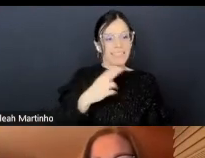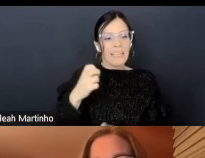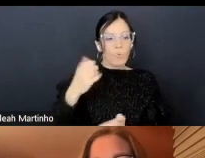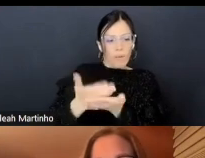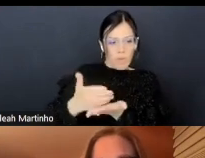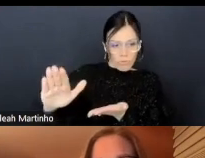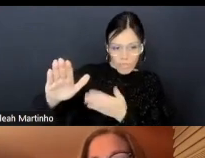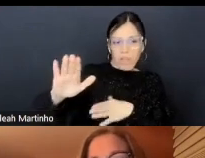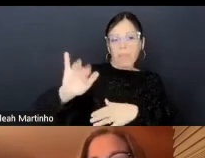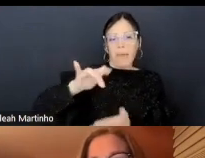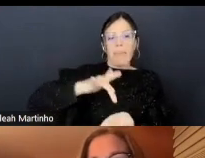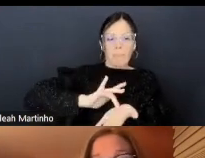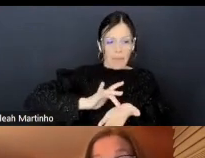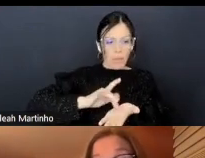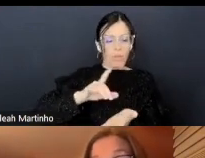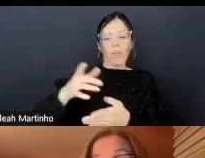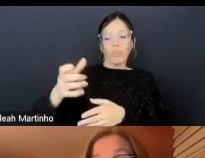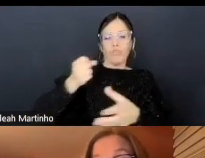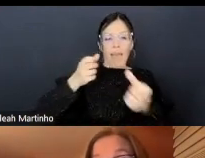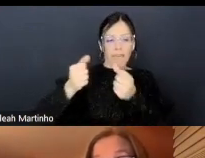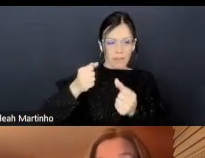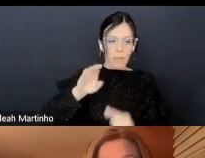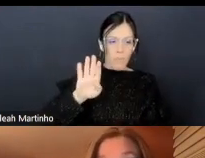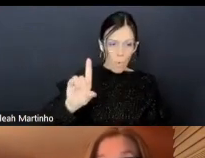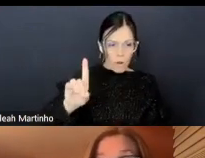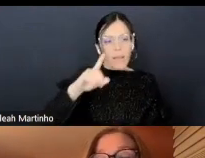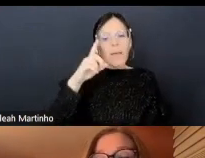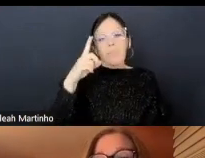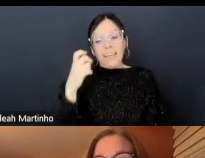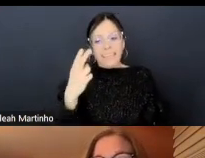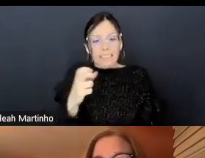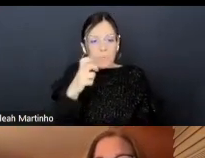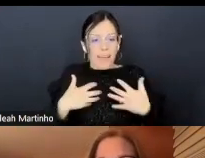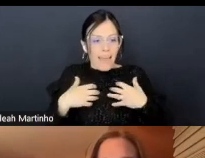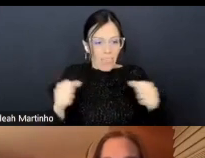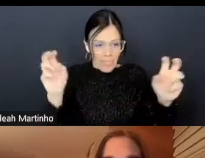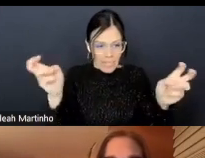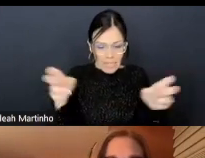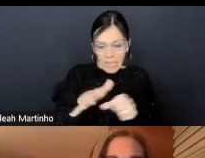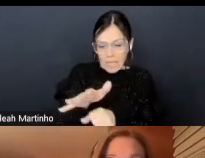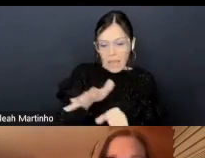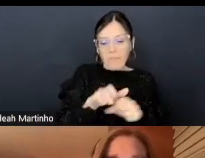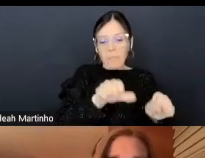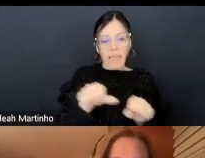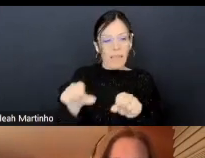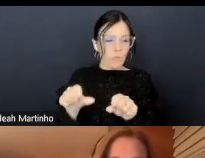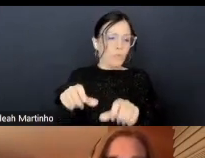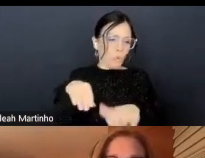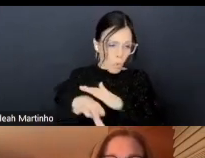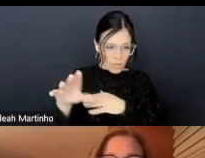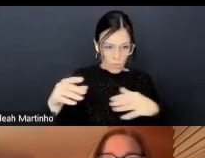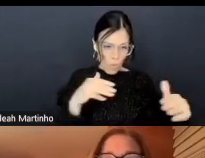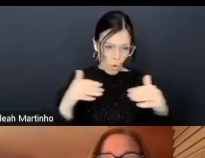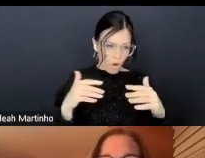by the medical draft boards because he was not healthy enough to serve in the war